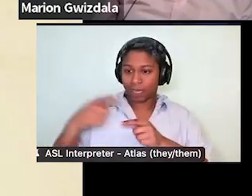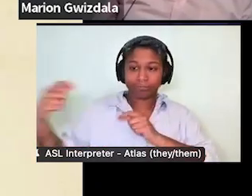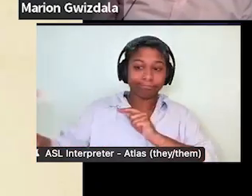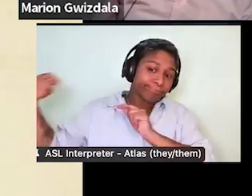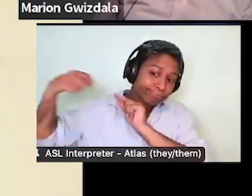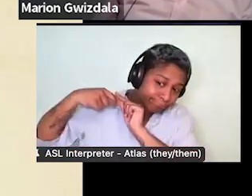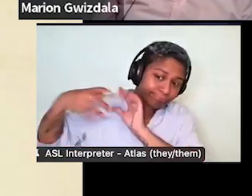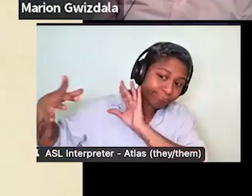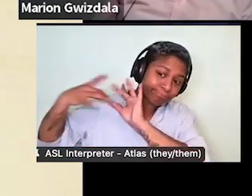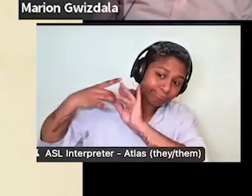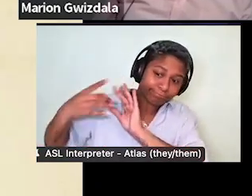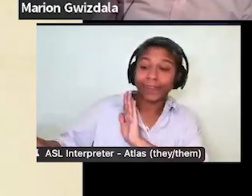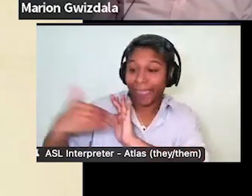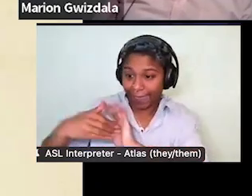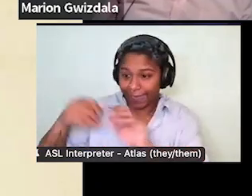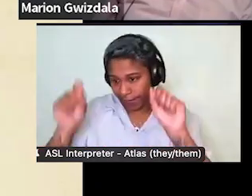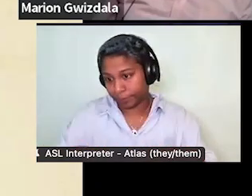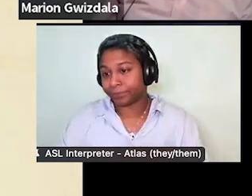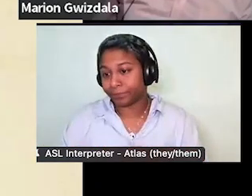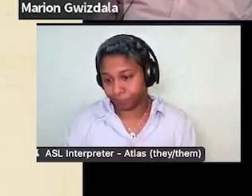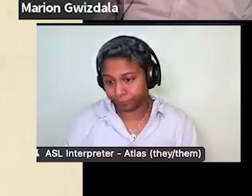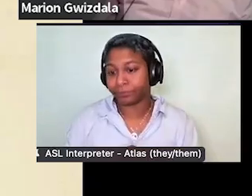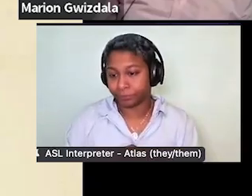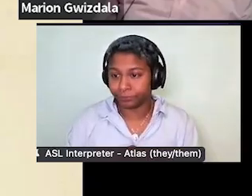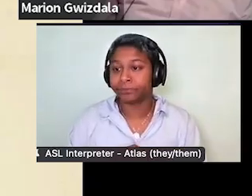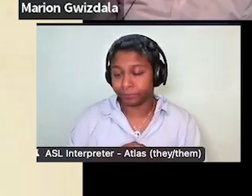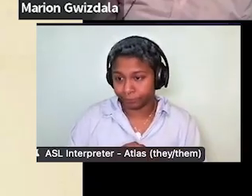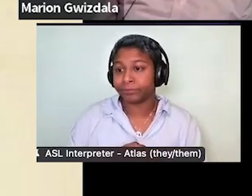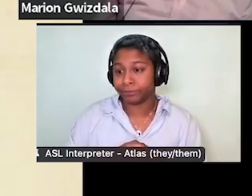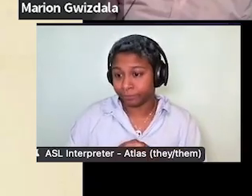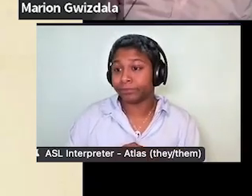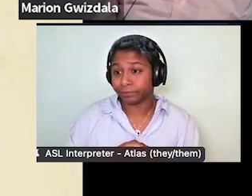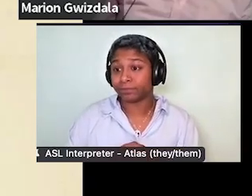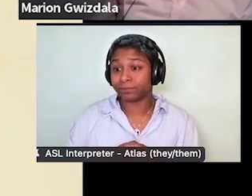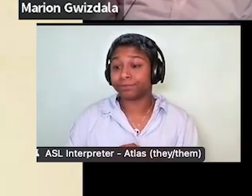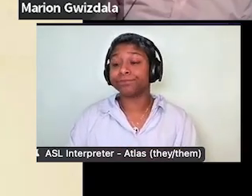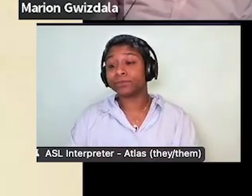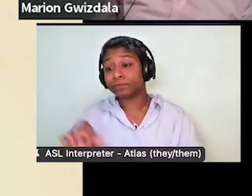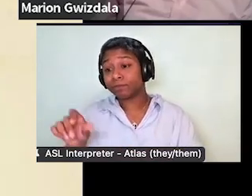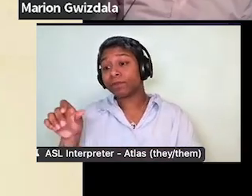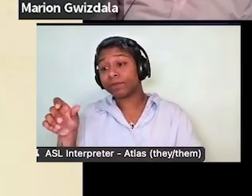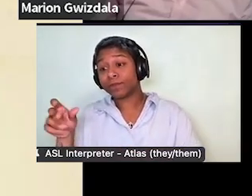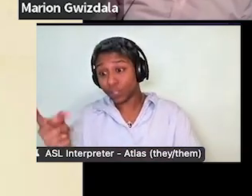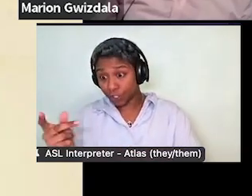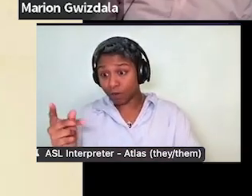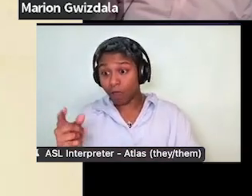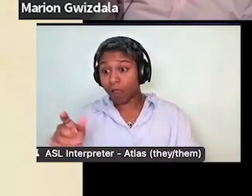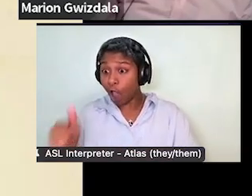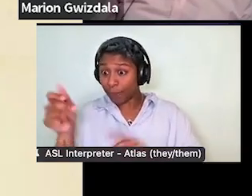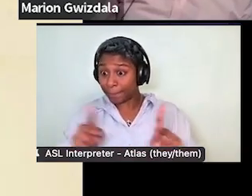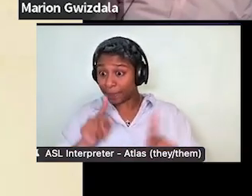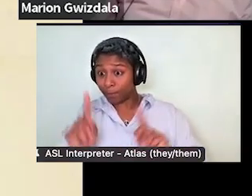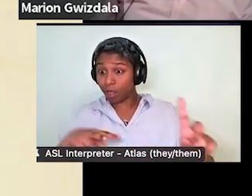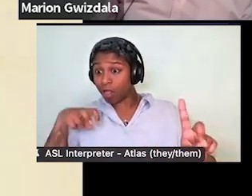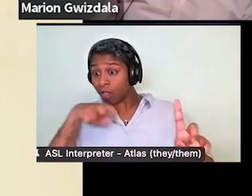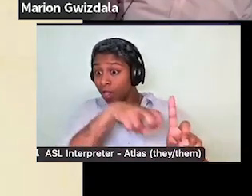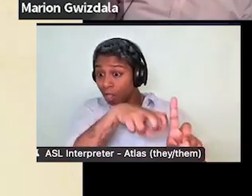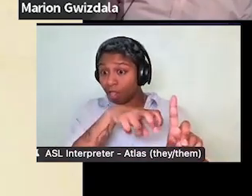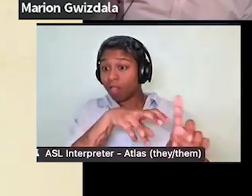back on the leash. The dog shouldn't greet other people. It shouldn't be disruptive.